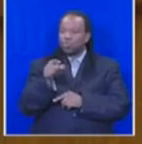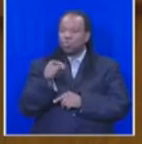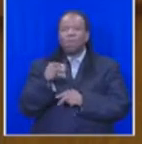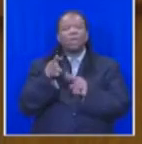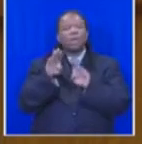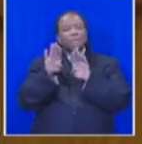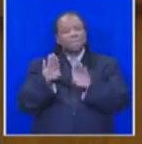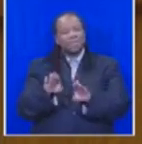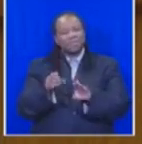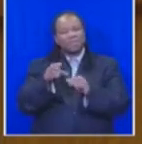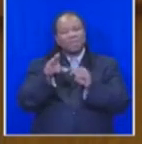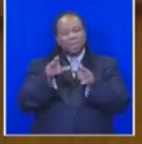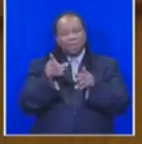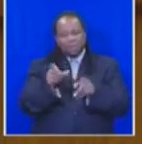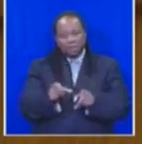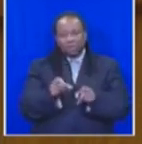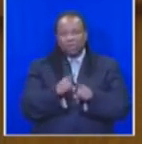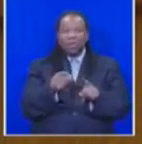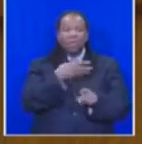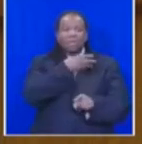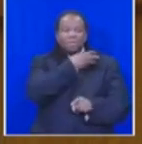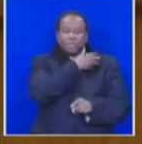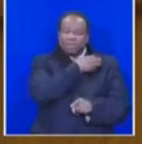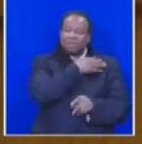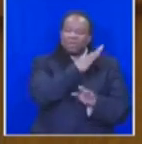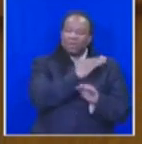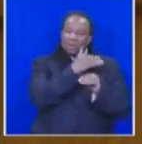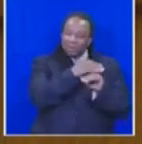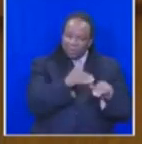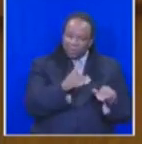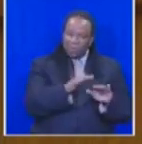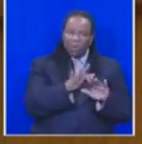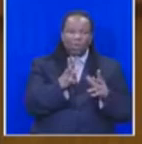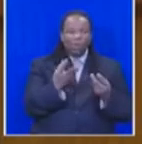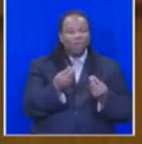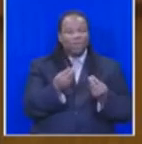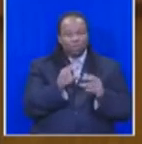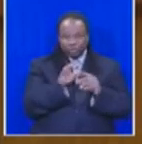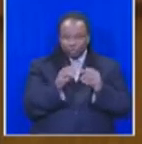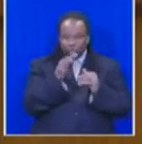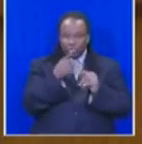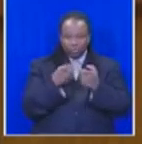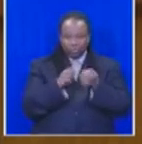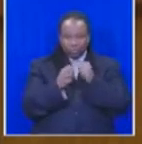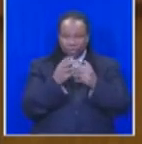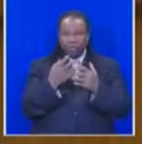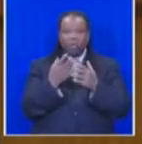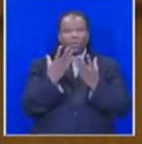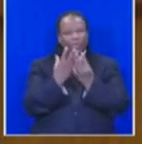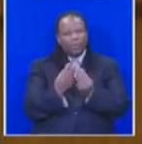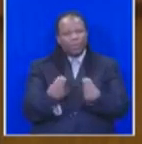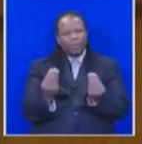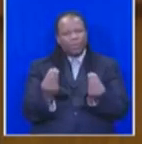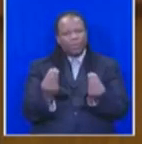ministers of reconciliation who will be able to diffuse volatile situations whenever they see trouble looming. We should not